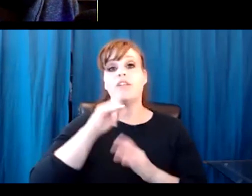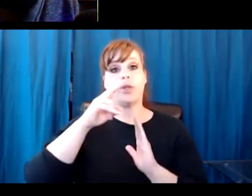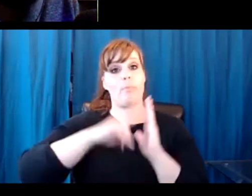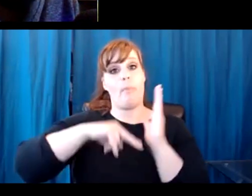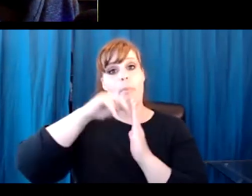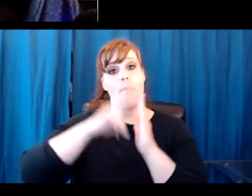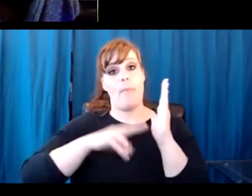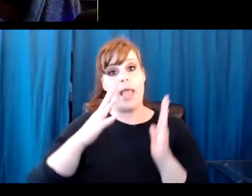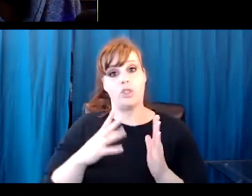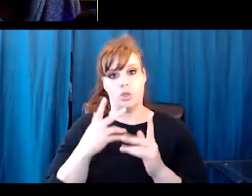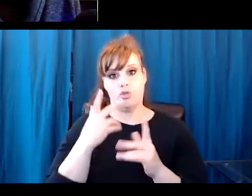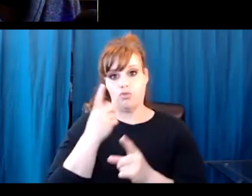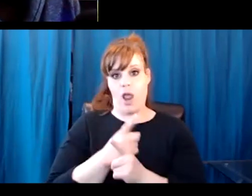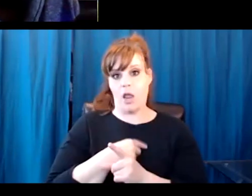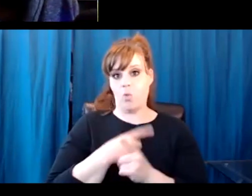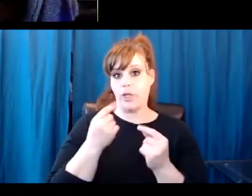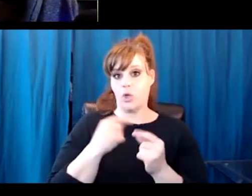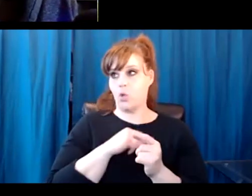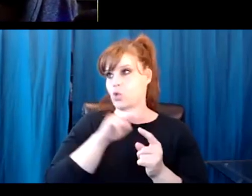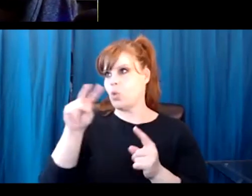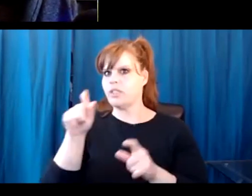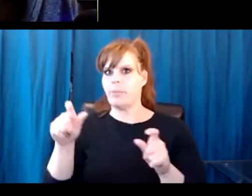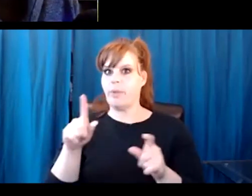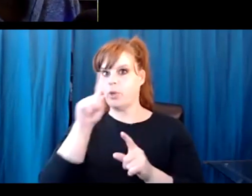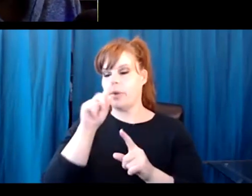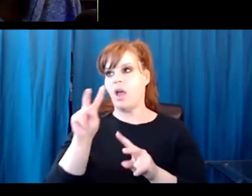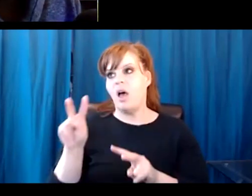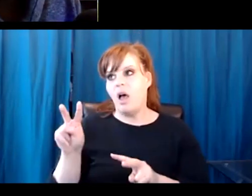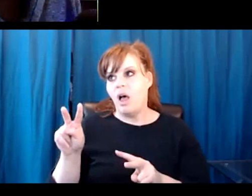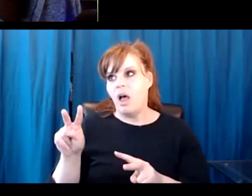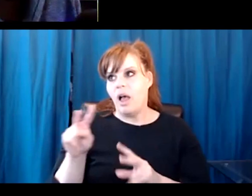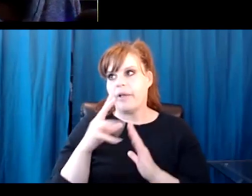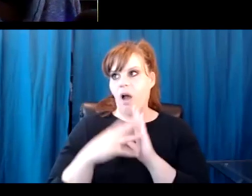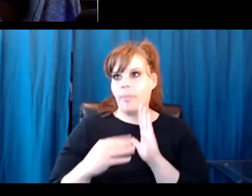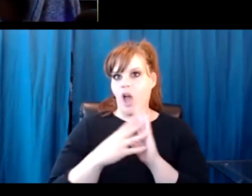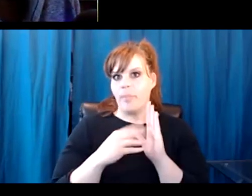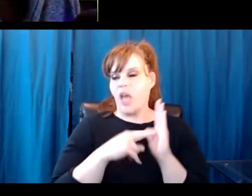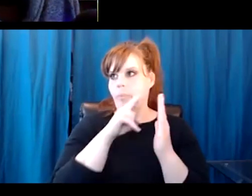by copying the people you admired. And so I think, you know,